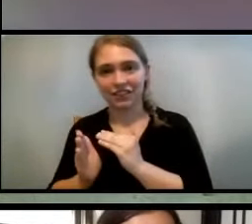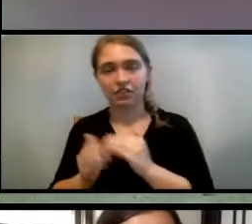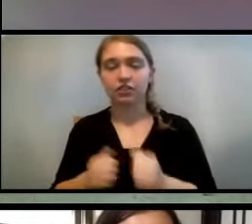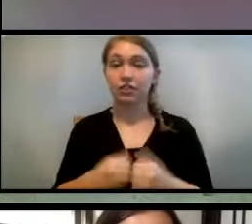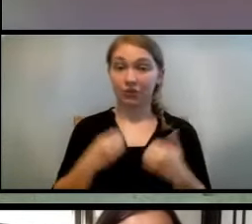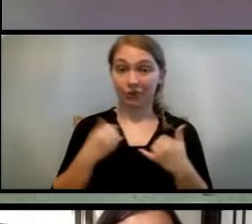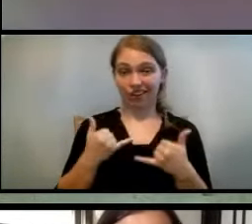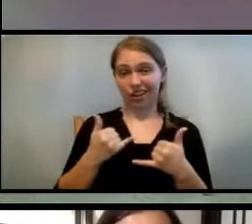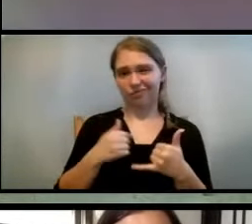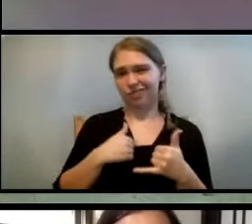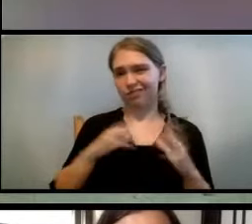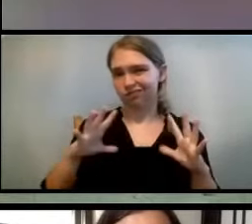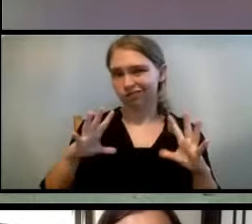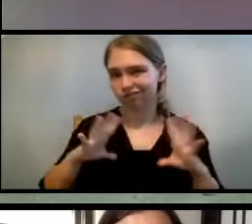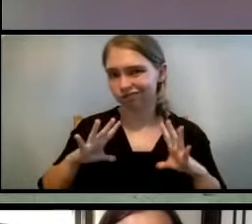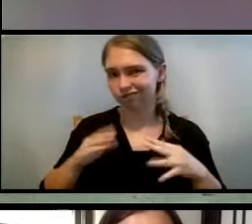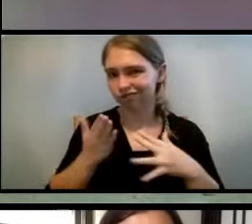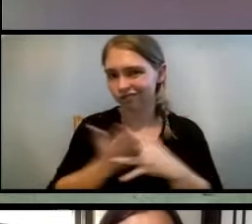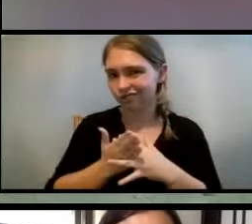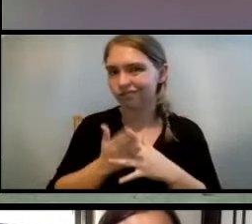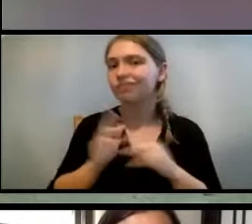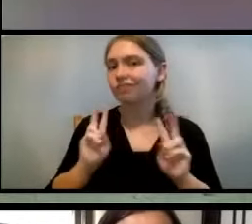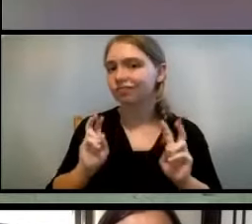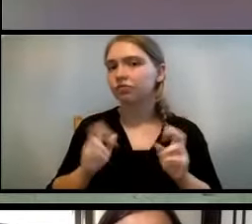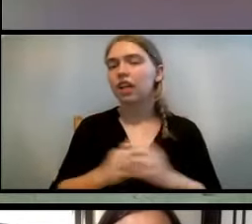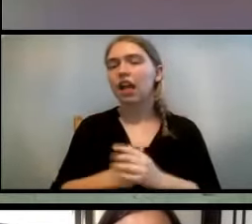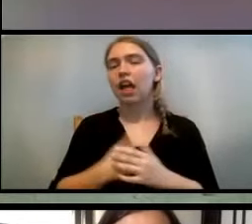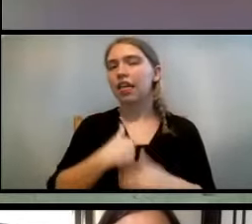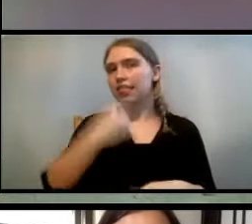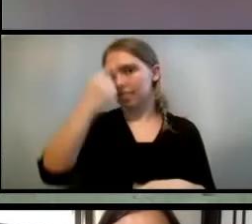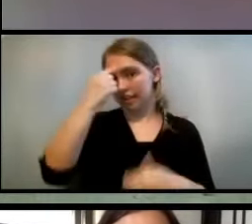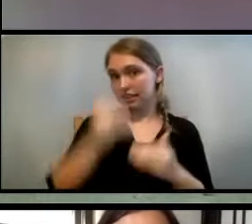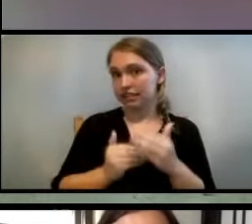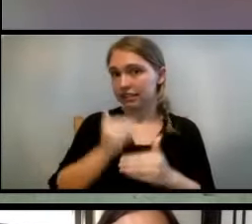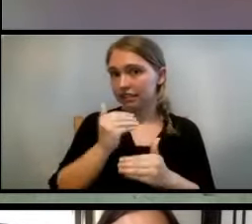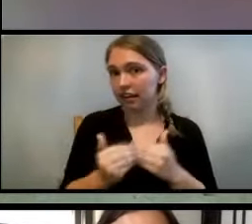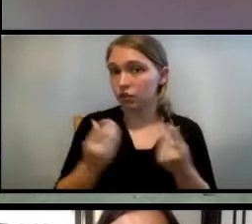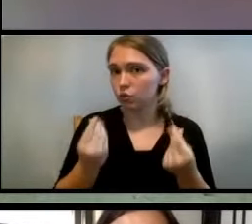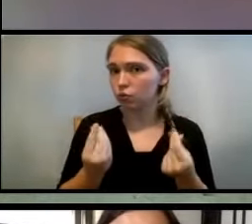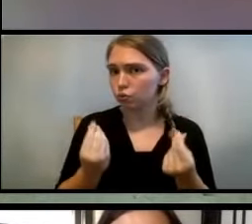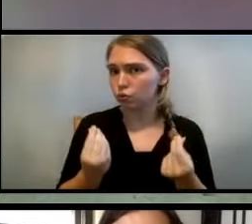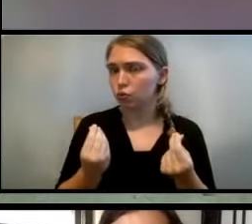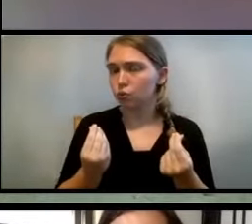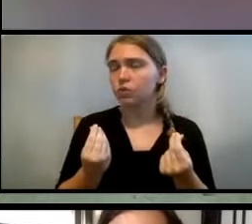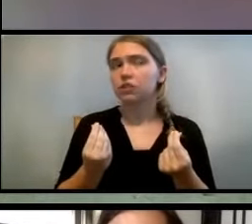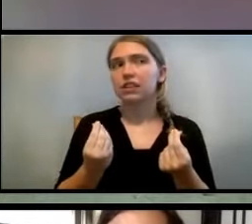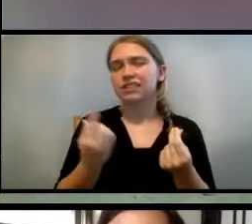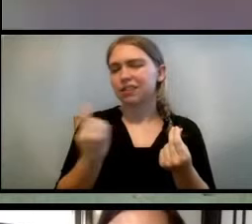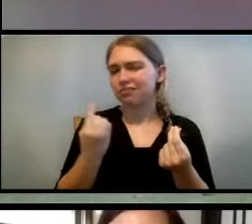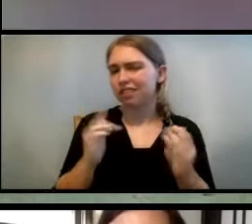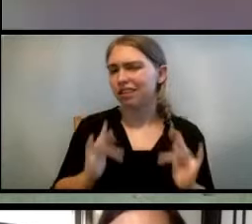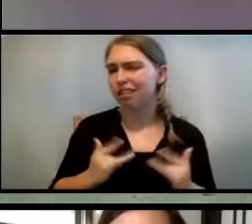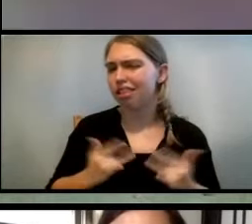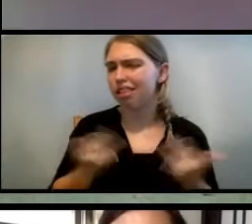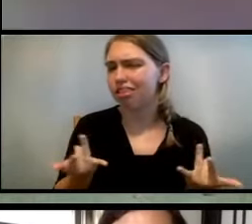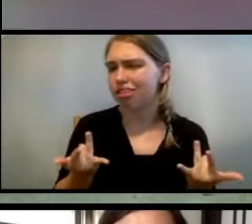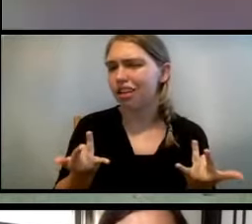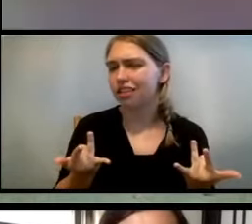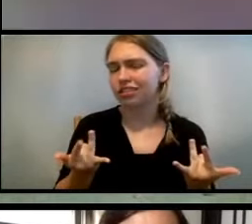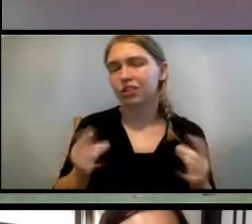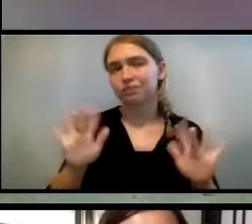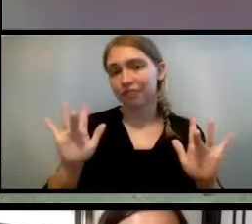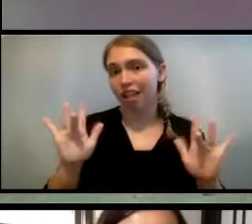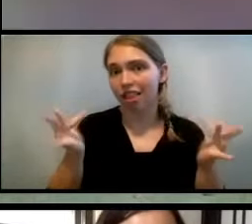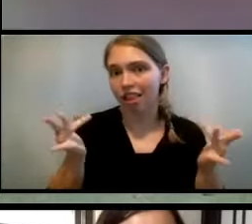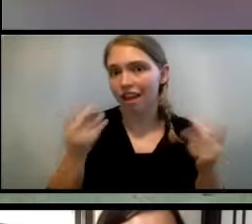break, and I'm thinking that the next thing I want to do is something really lighthearted and fun. And I'm